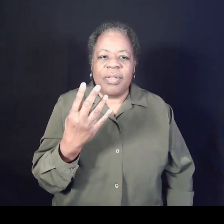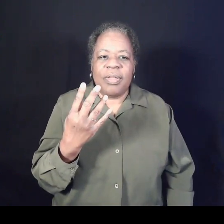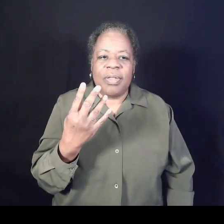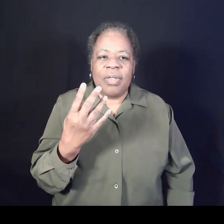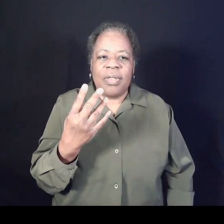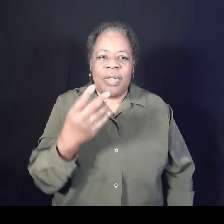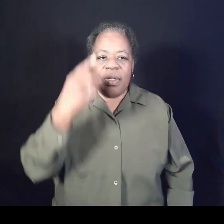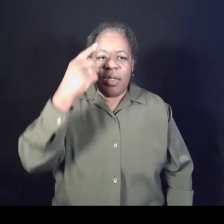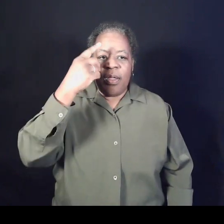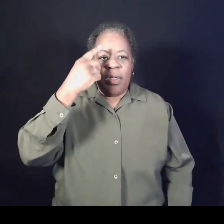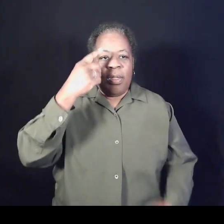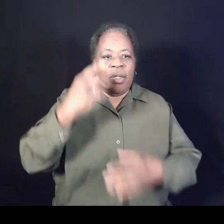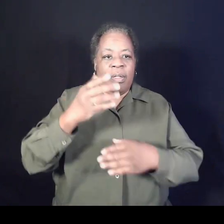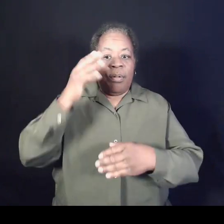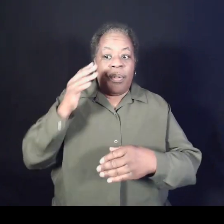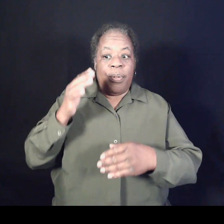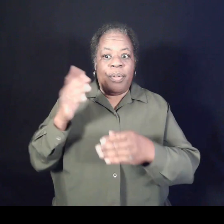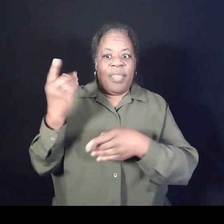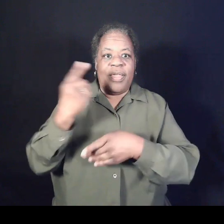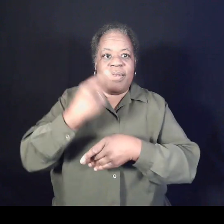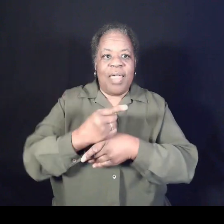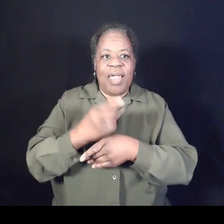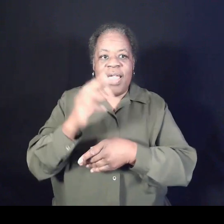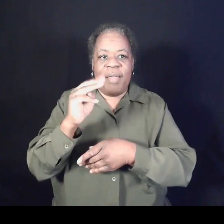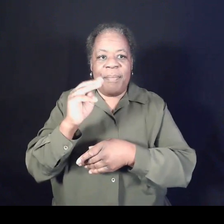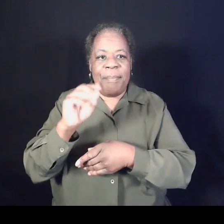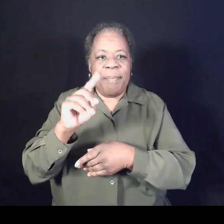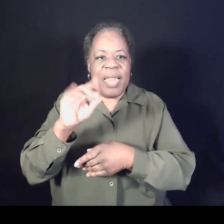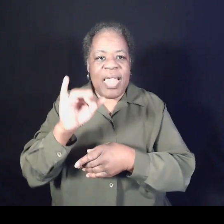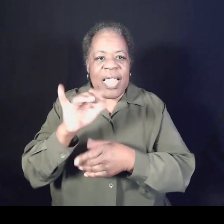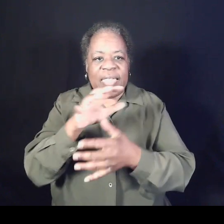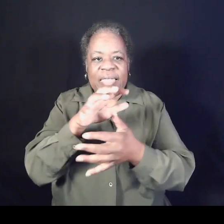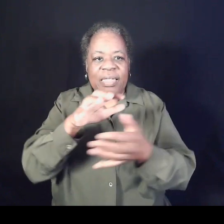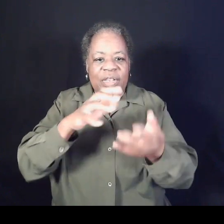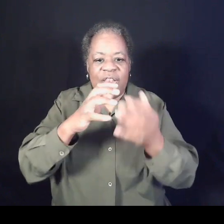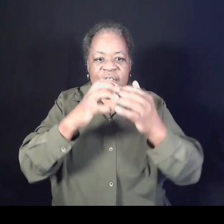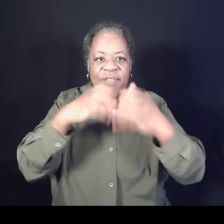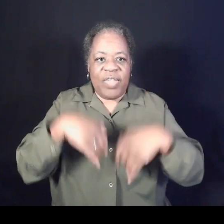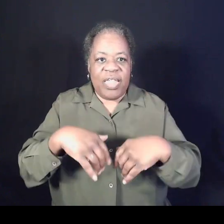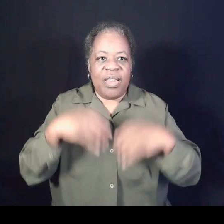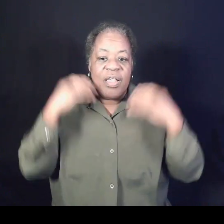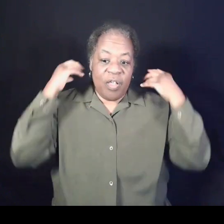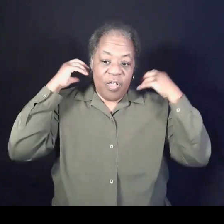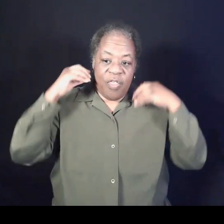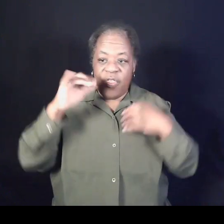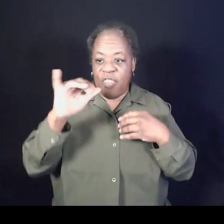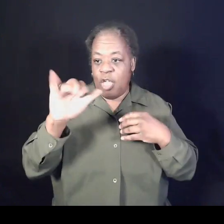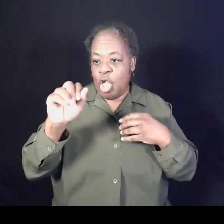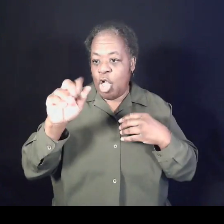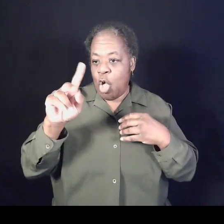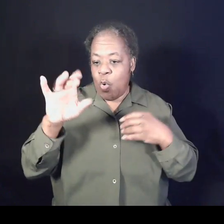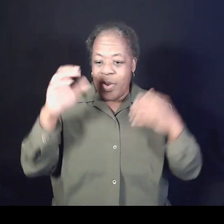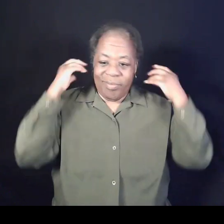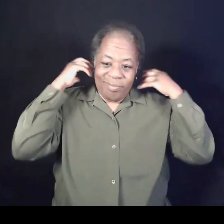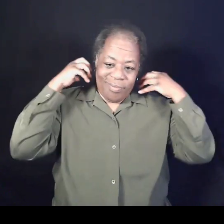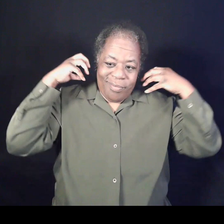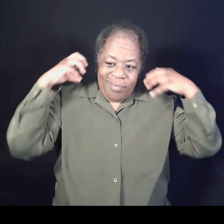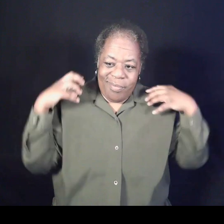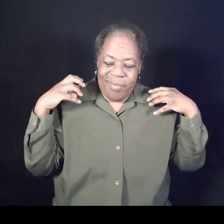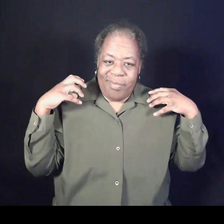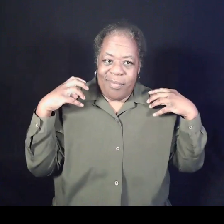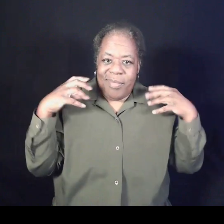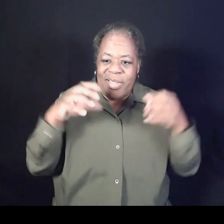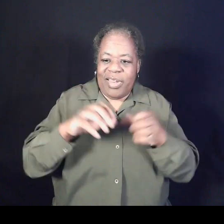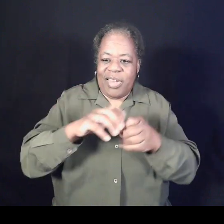For as in the day of Midian's defeat, you have shattered the yoke that burdens them, the bar across their shoulders, the rod of